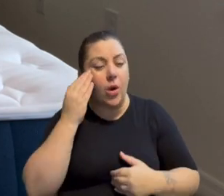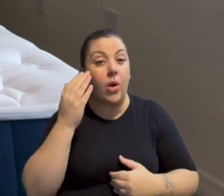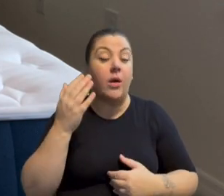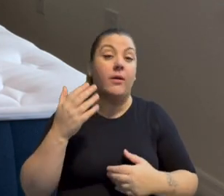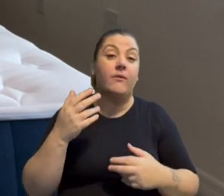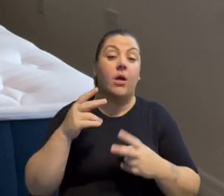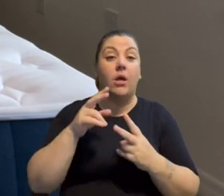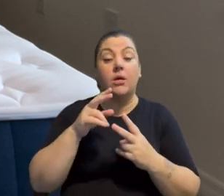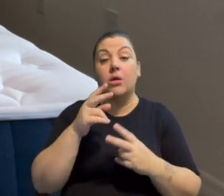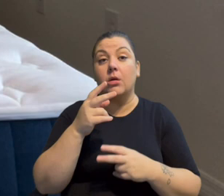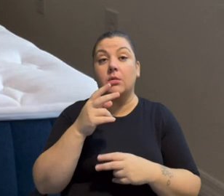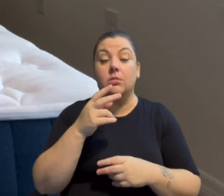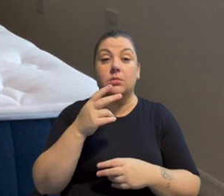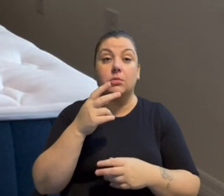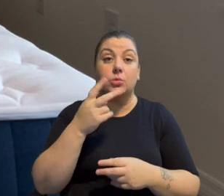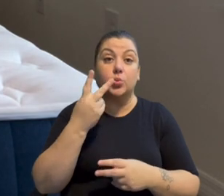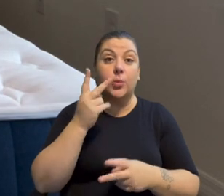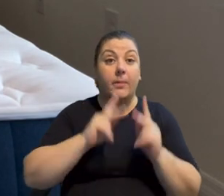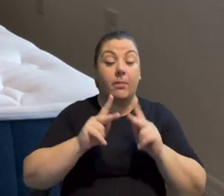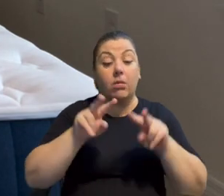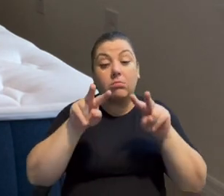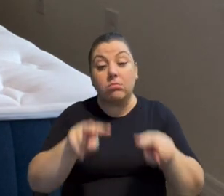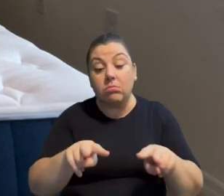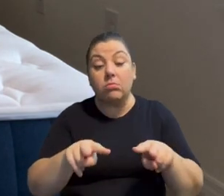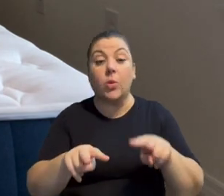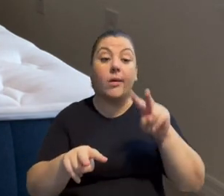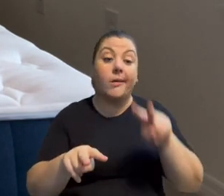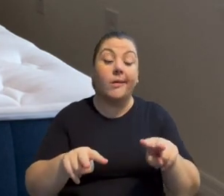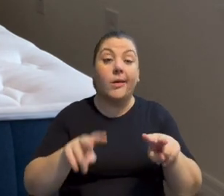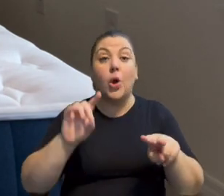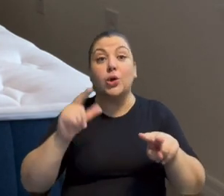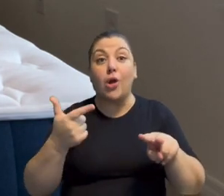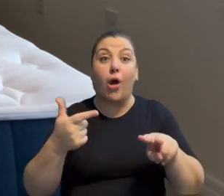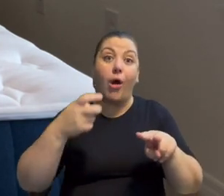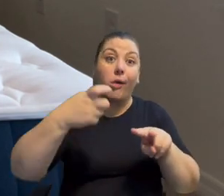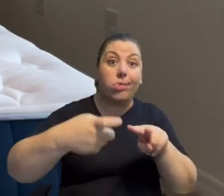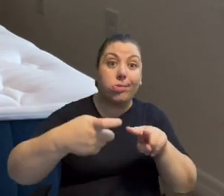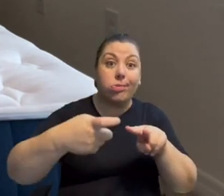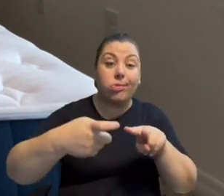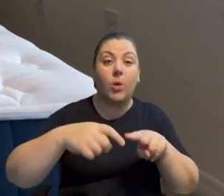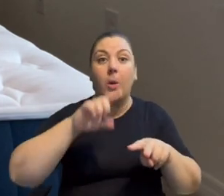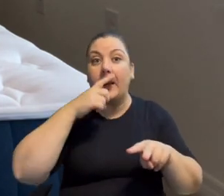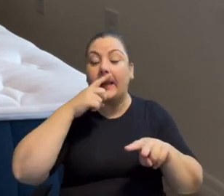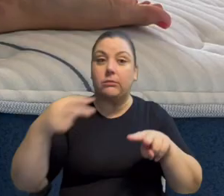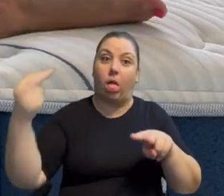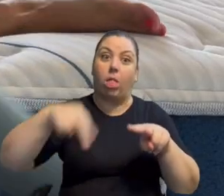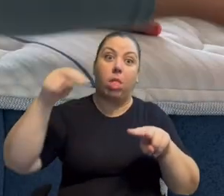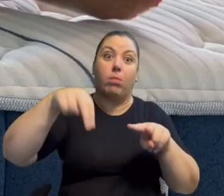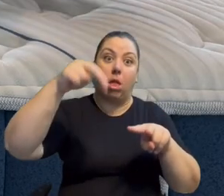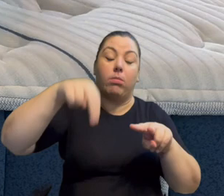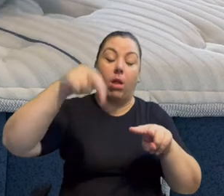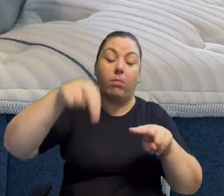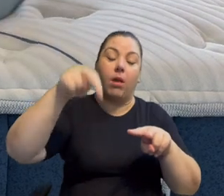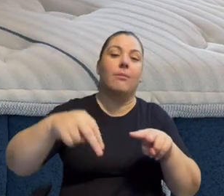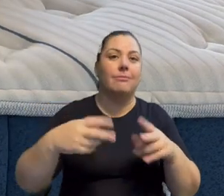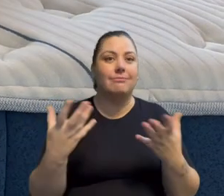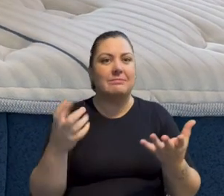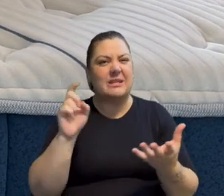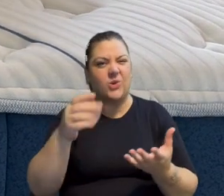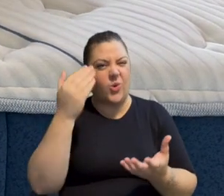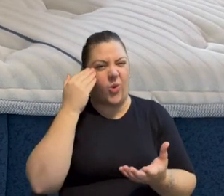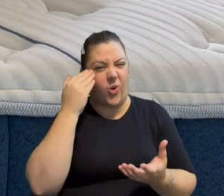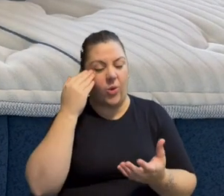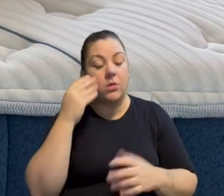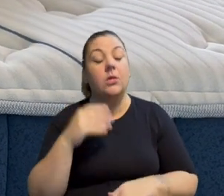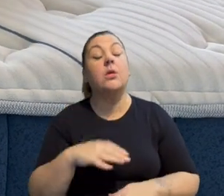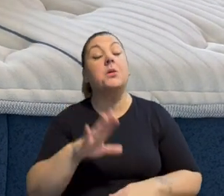have dogs, or I mean, just really in general, or kids, they also like to hop up on your bed. But as you're sleeping, this actually